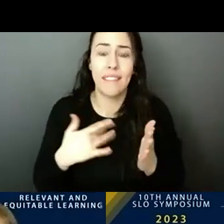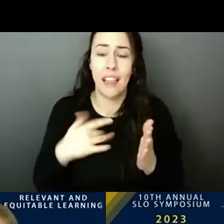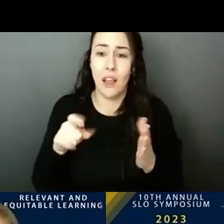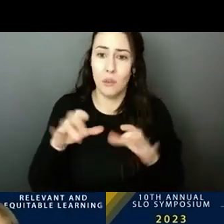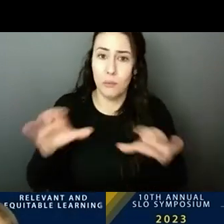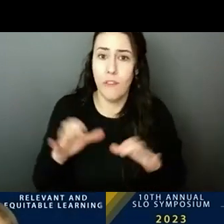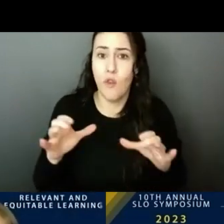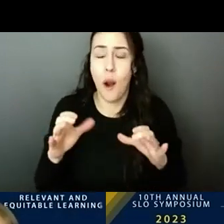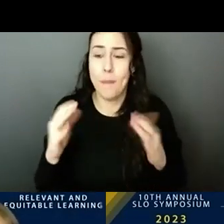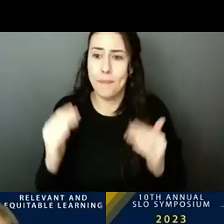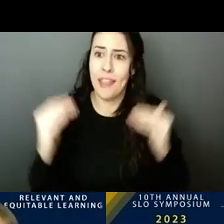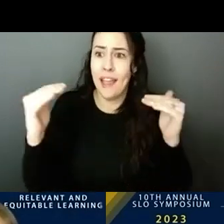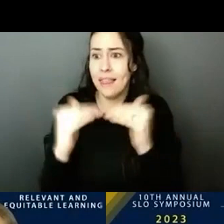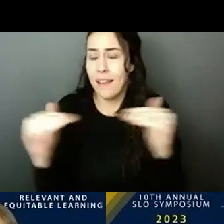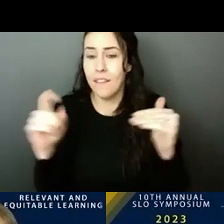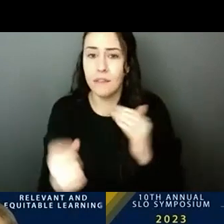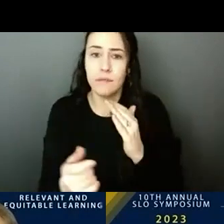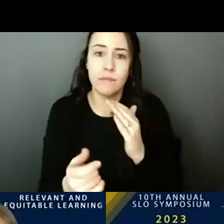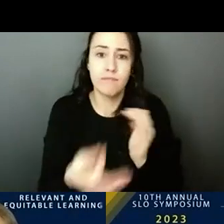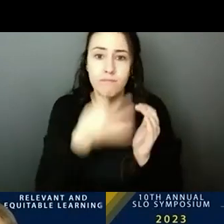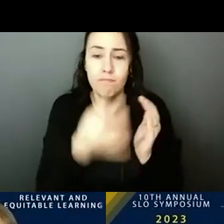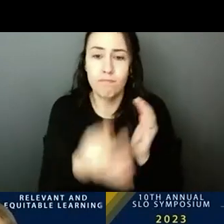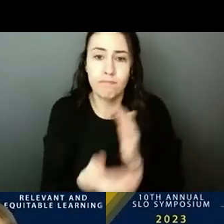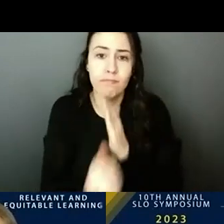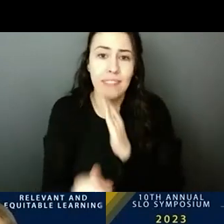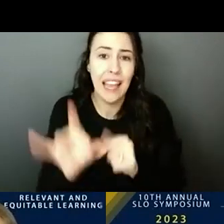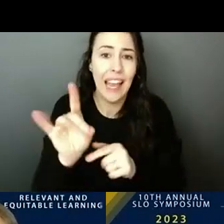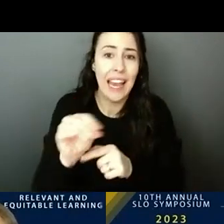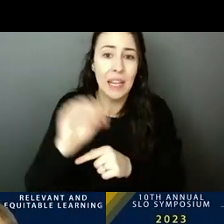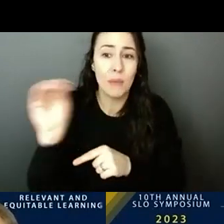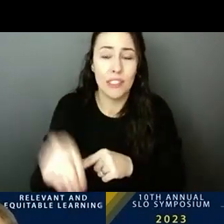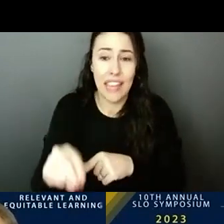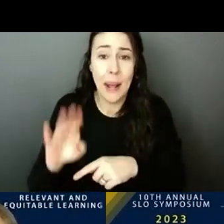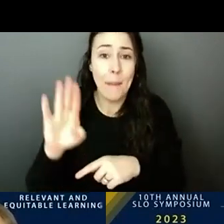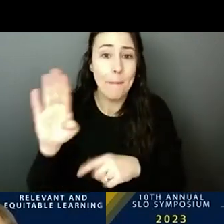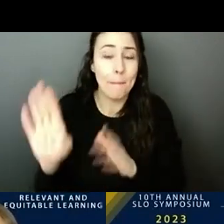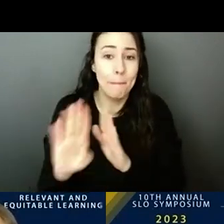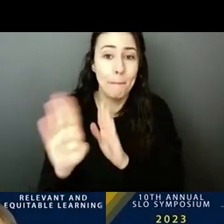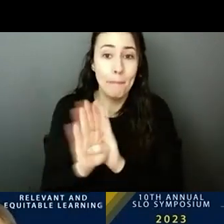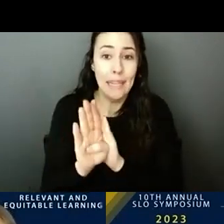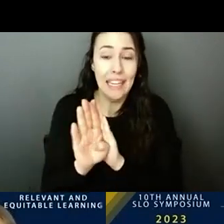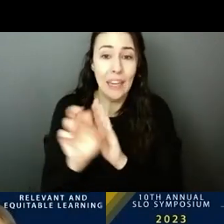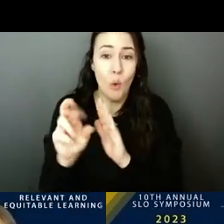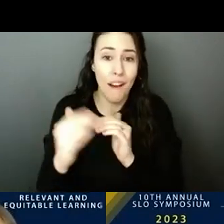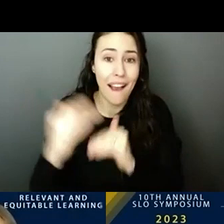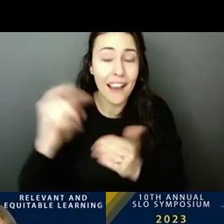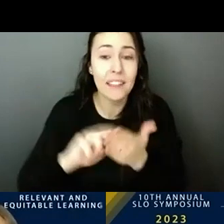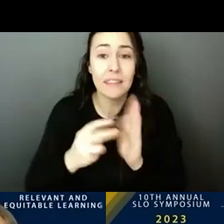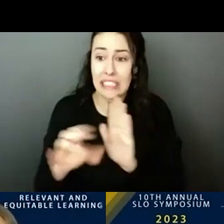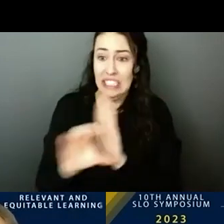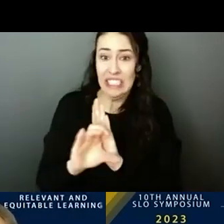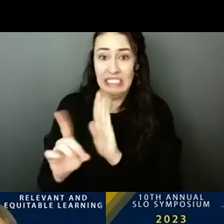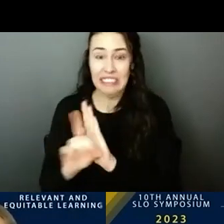master competencies at 80%, so a B or higher. So no longer can they pass with a C or a D. They have to